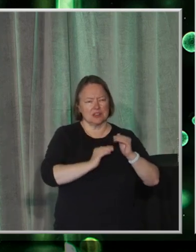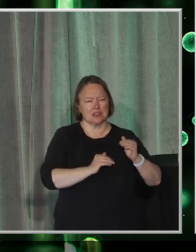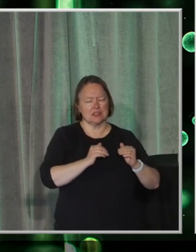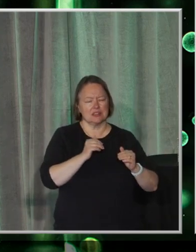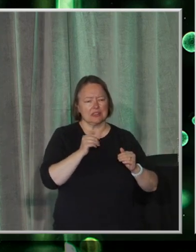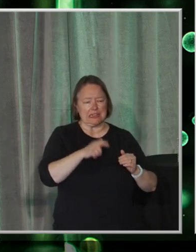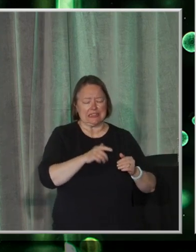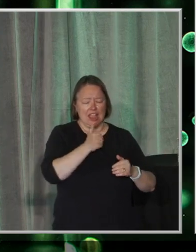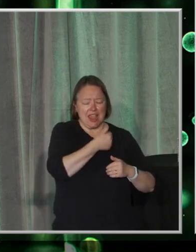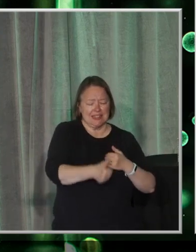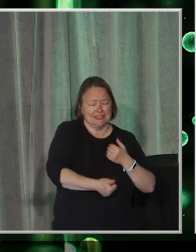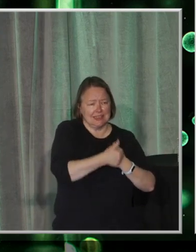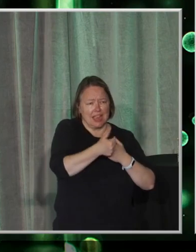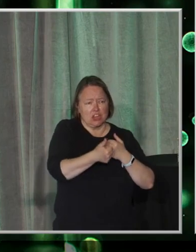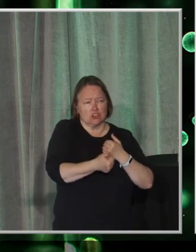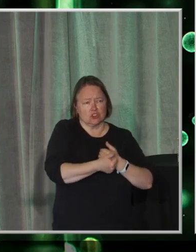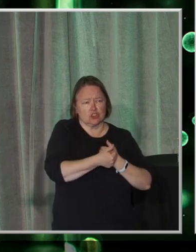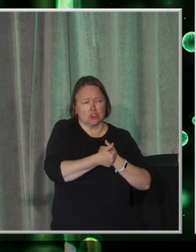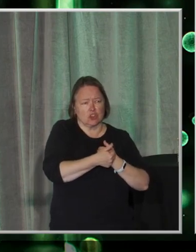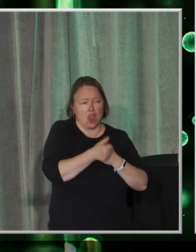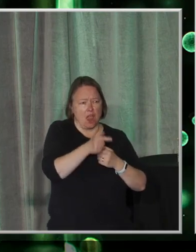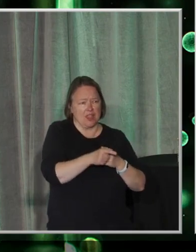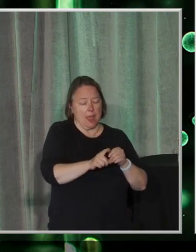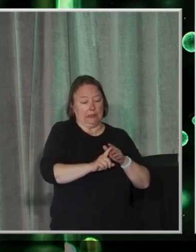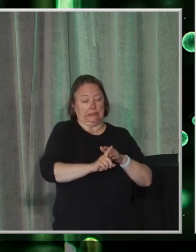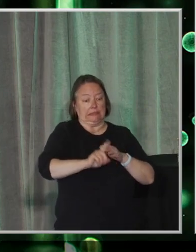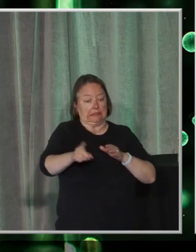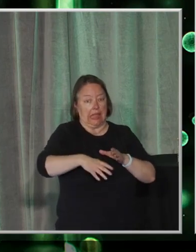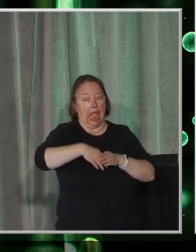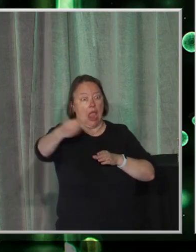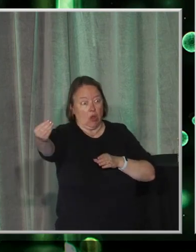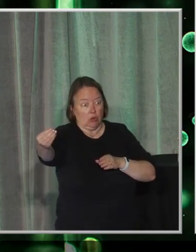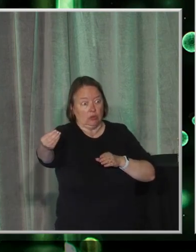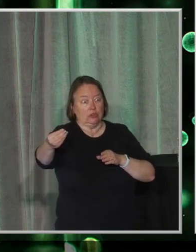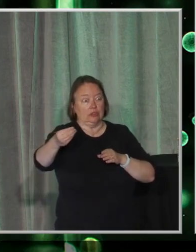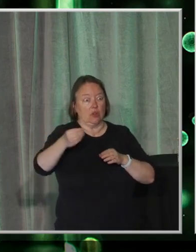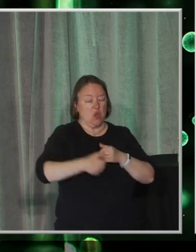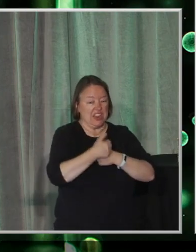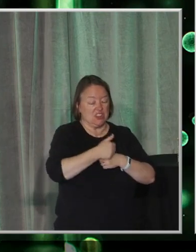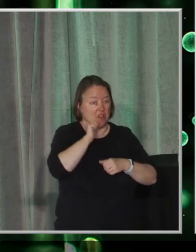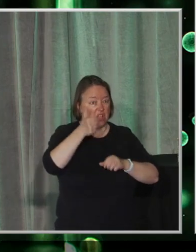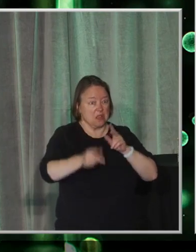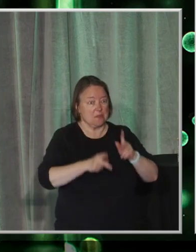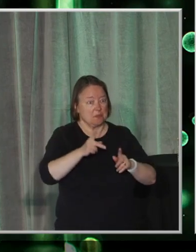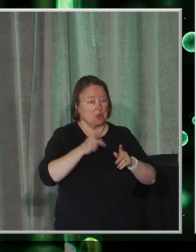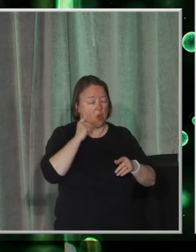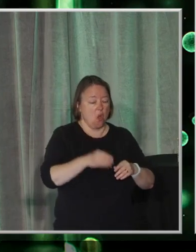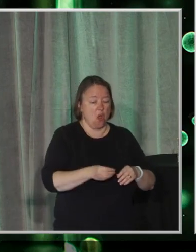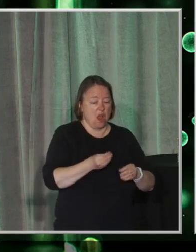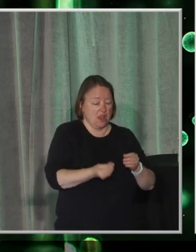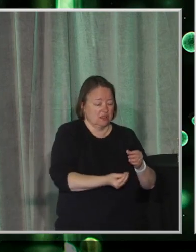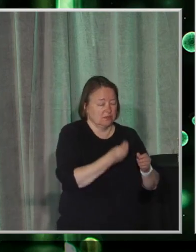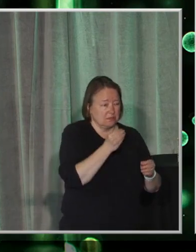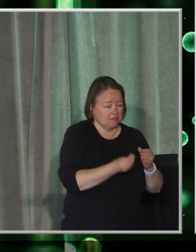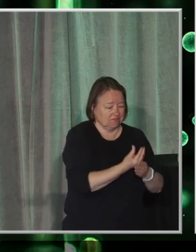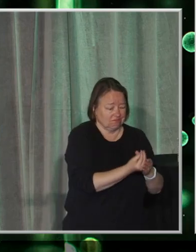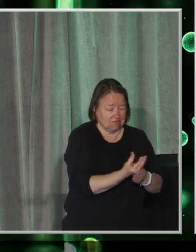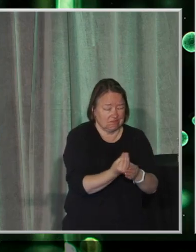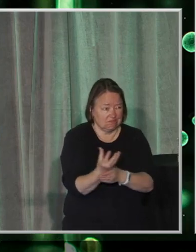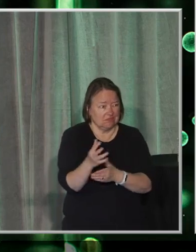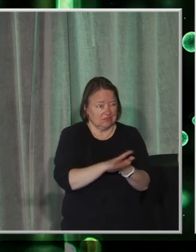any danger of them escaping, either to danger to people or to crops, if they get out in a high